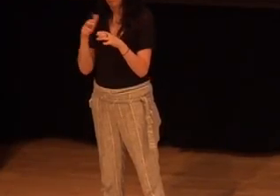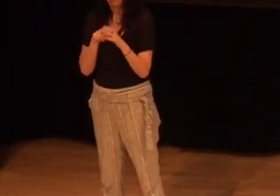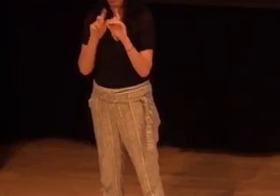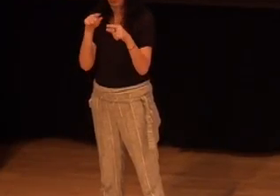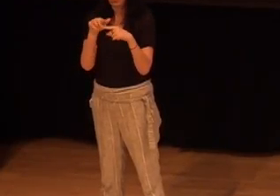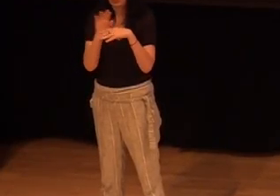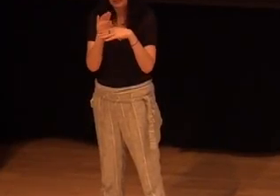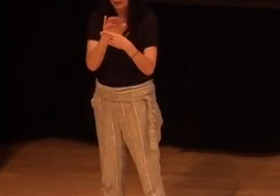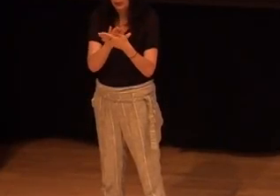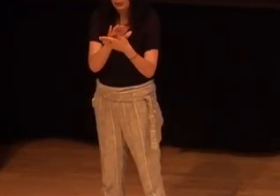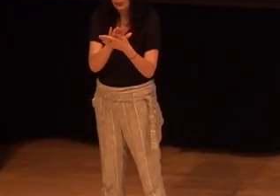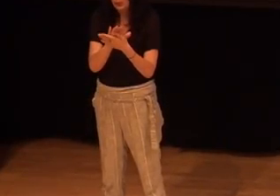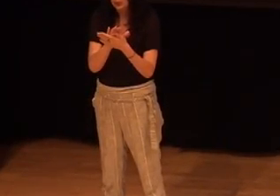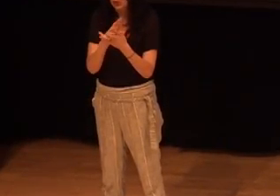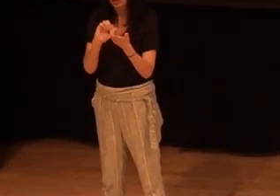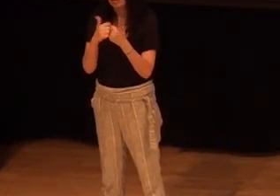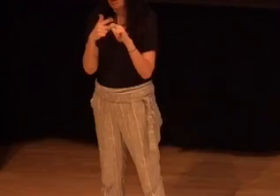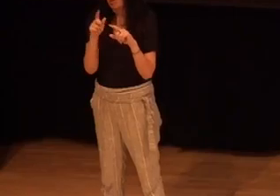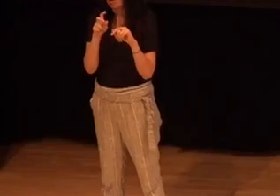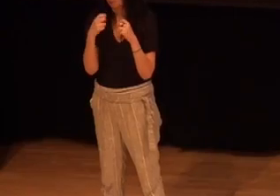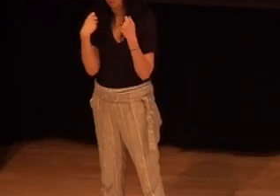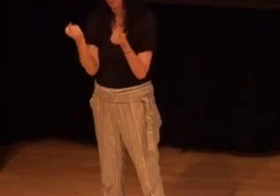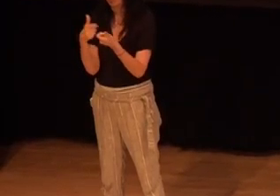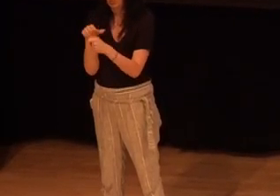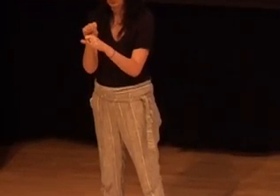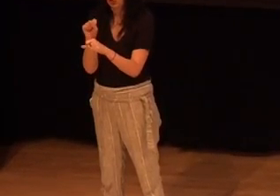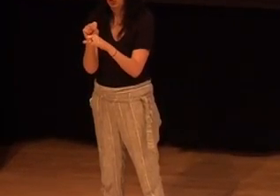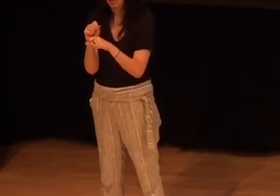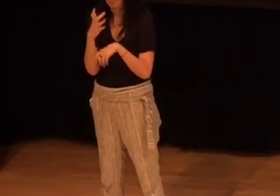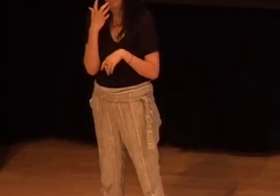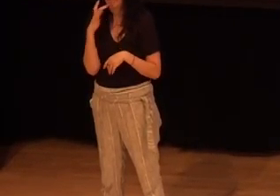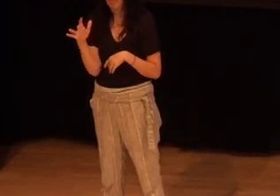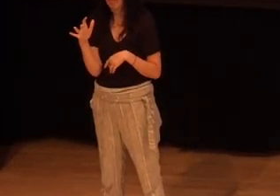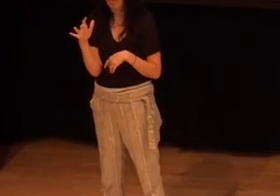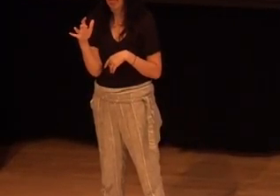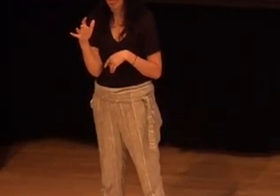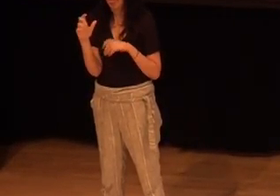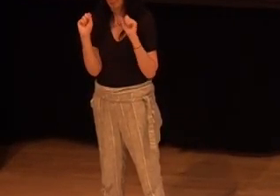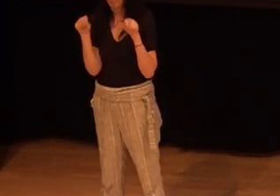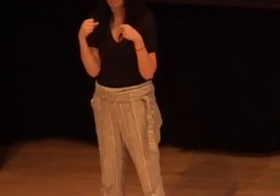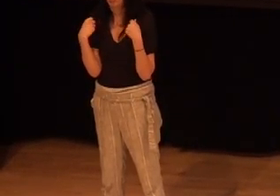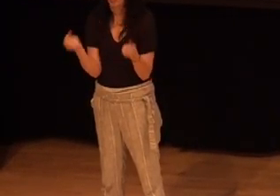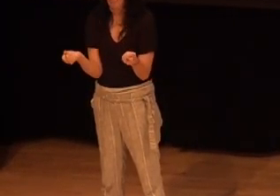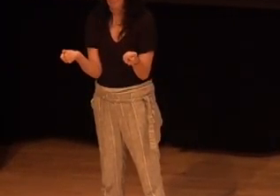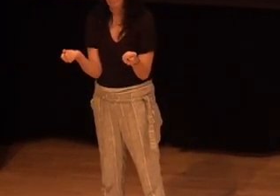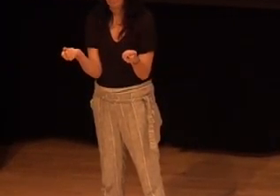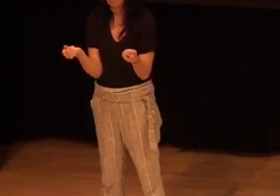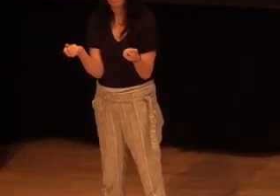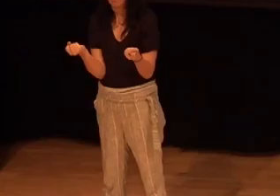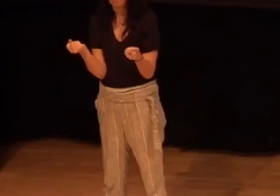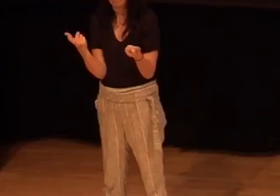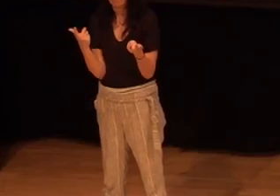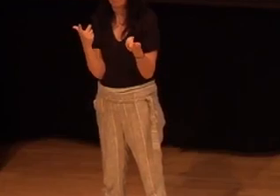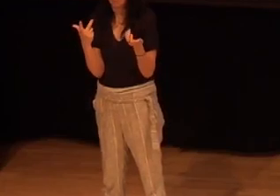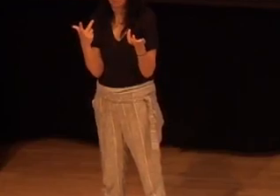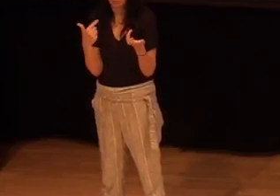school, and that's how I got to work. Fortunately, I was able to drive, and that gave